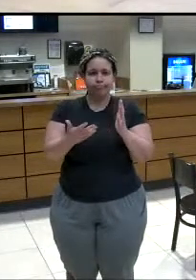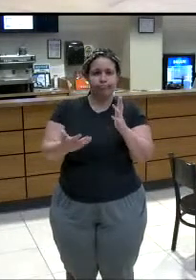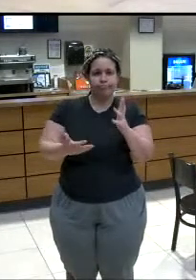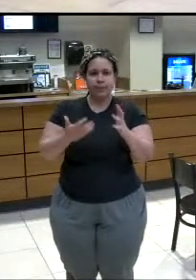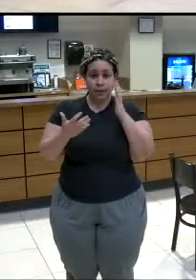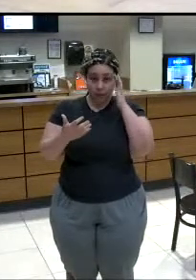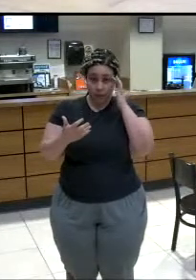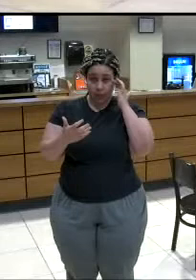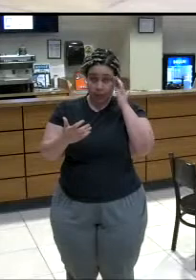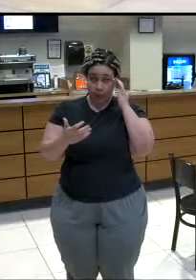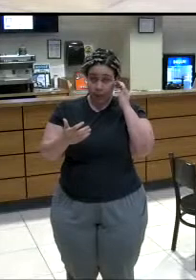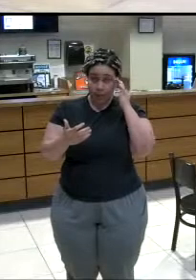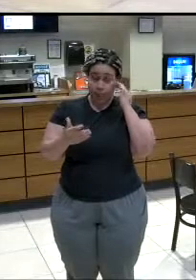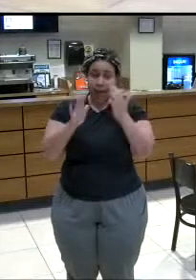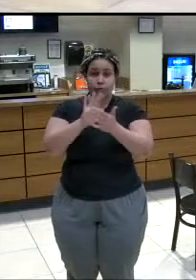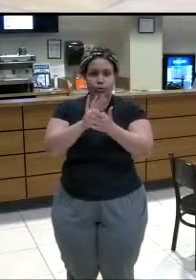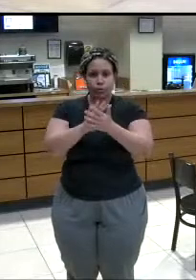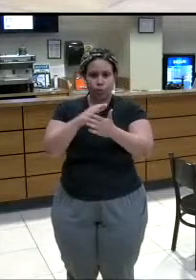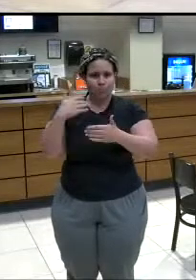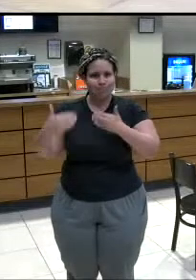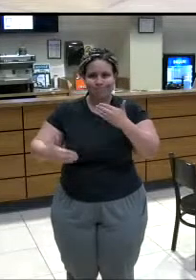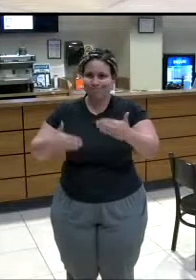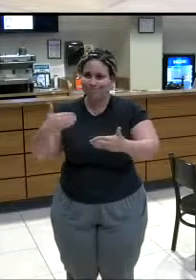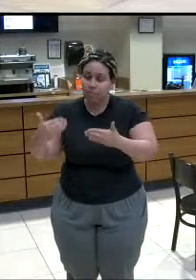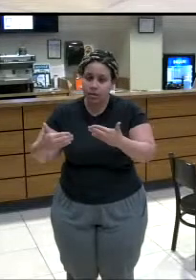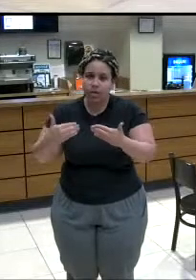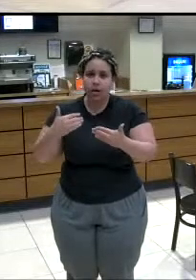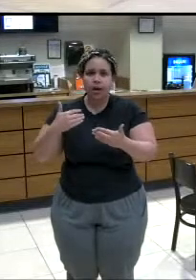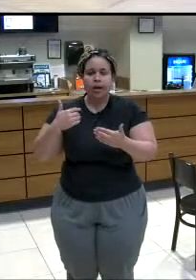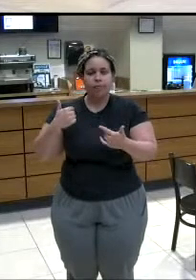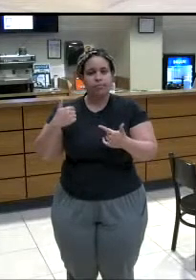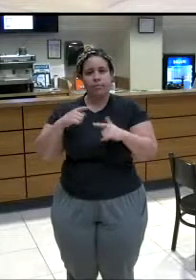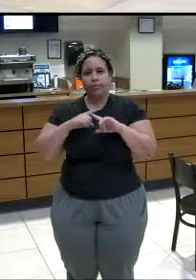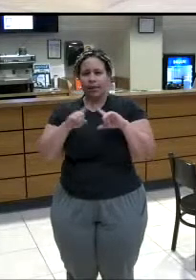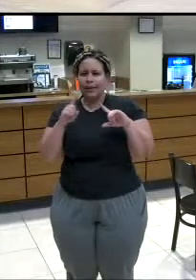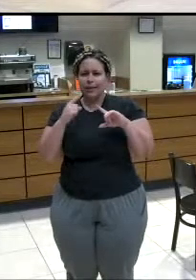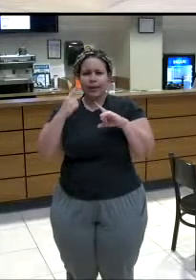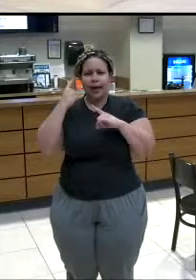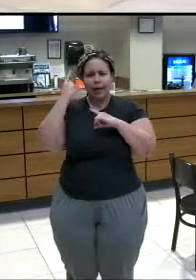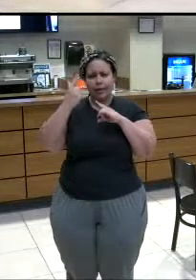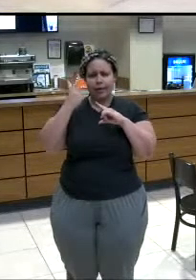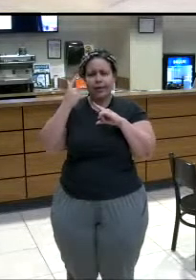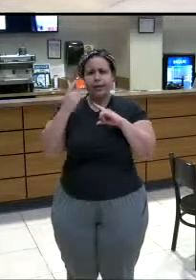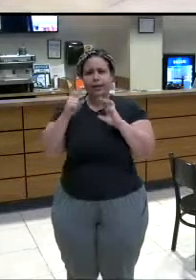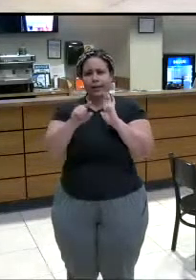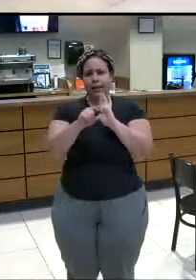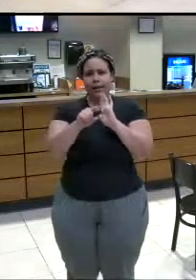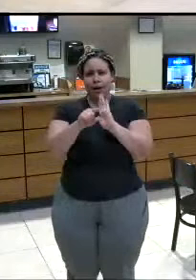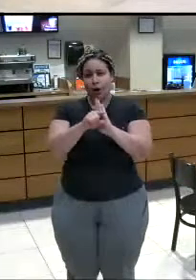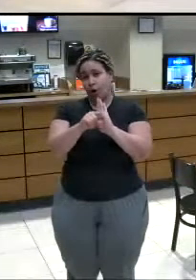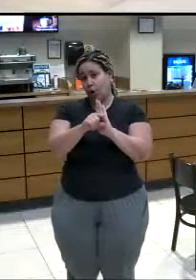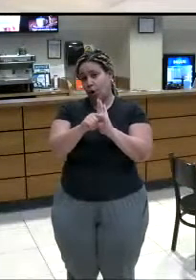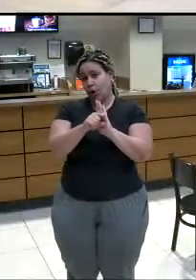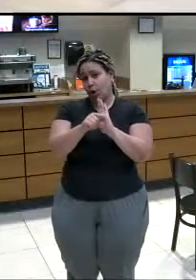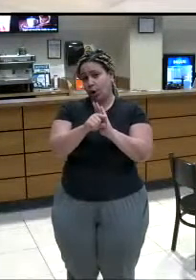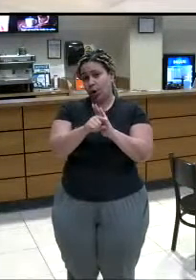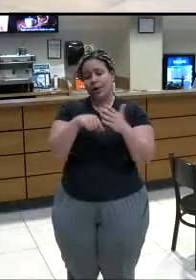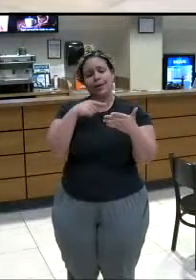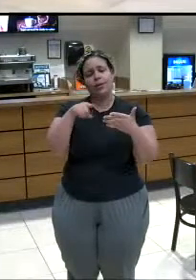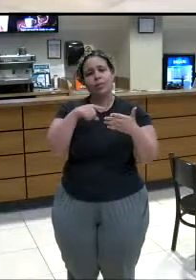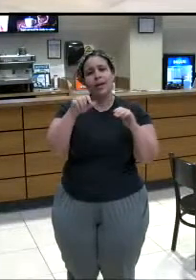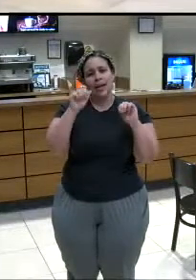alone defines how the student is doing. I think that grading is a tough one because grading can be